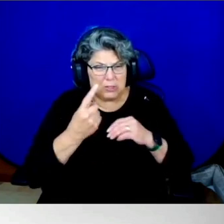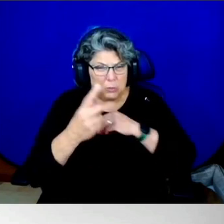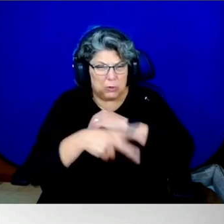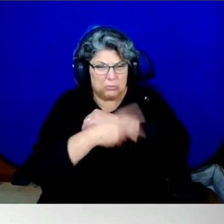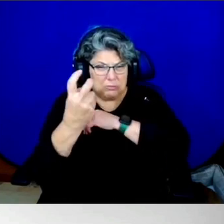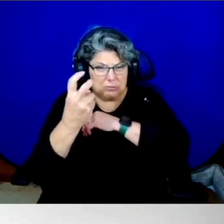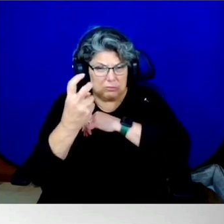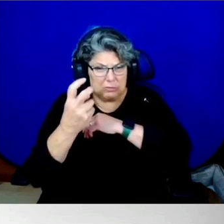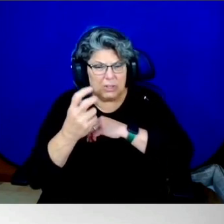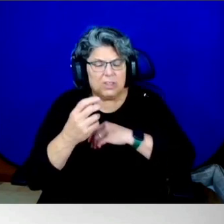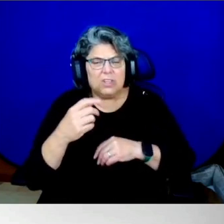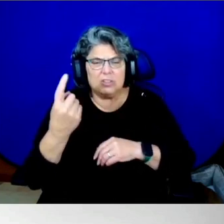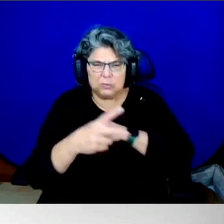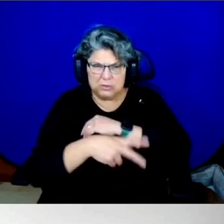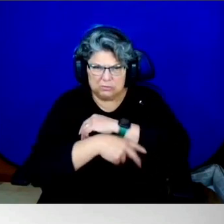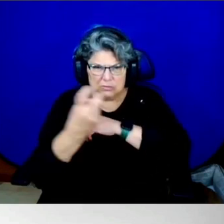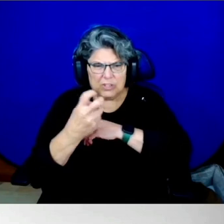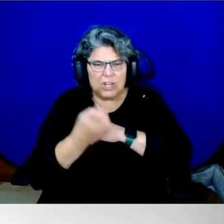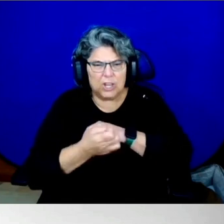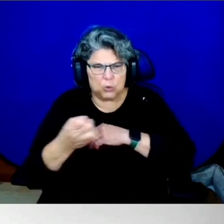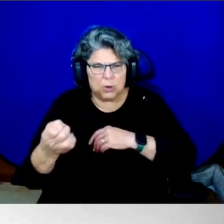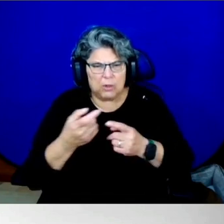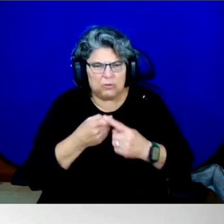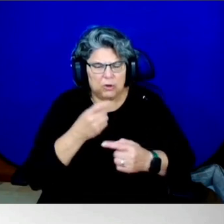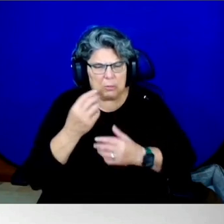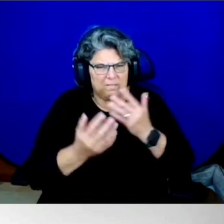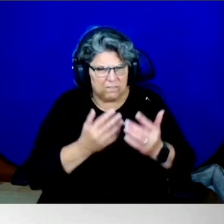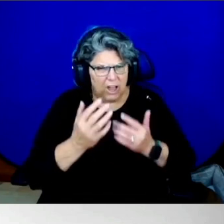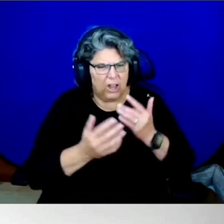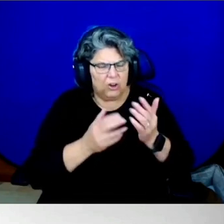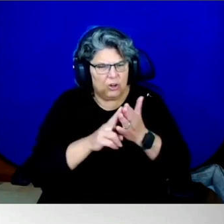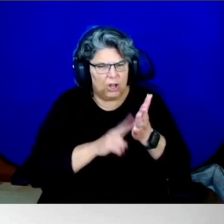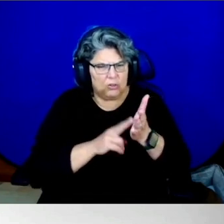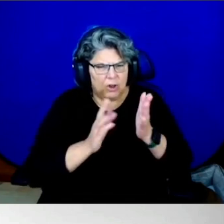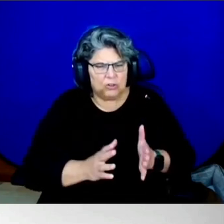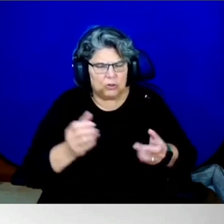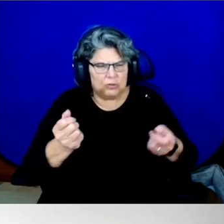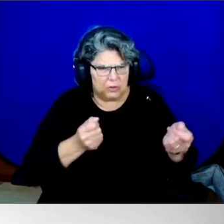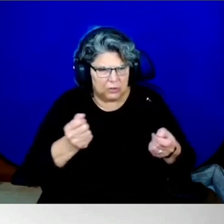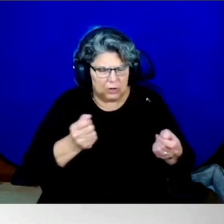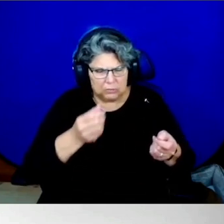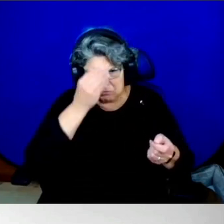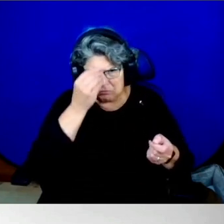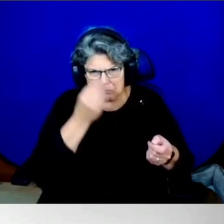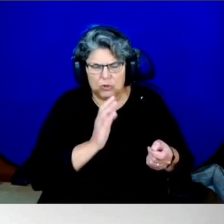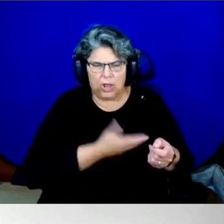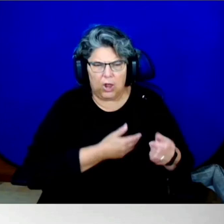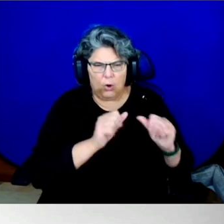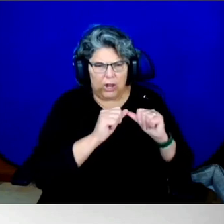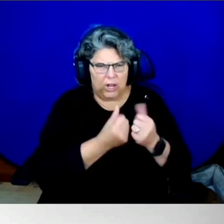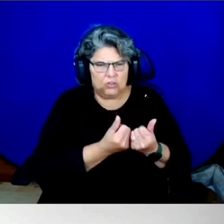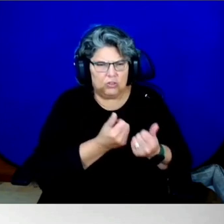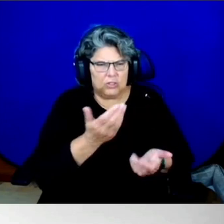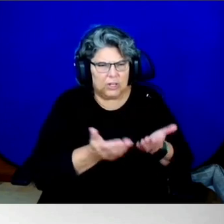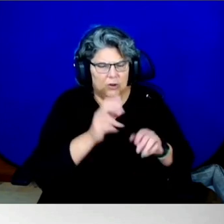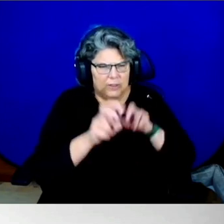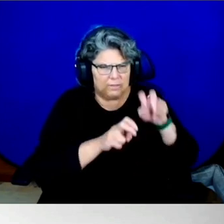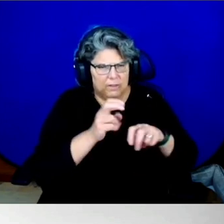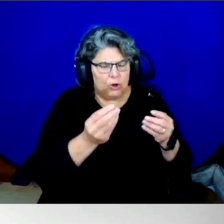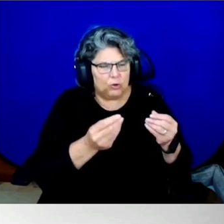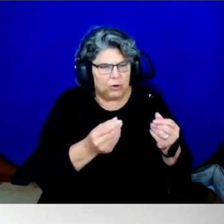reported theft yesterday of equipment from a fire contractor's vehicle reported to our agency here at the fairgrounds in Tam County yesterday